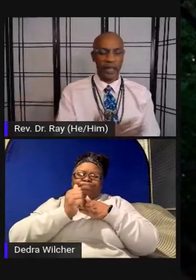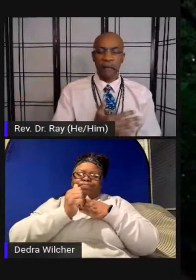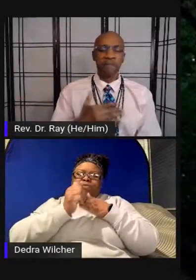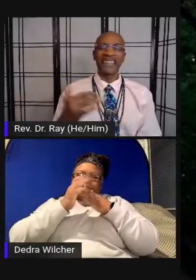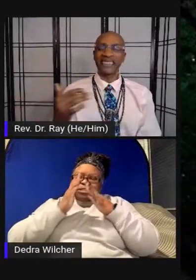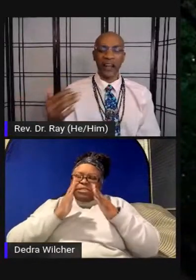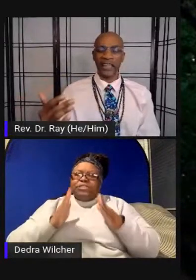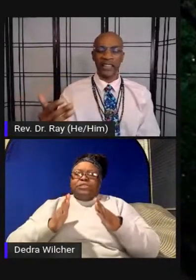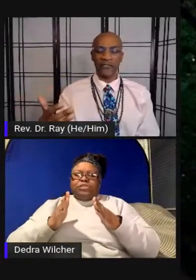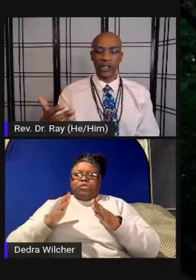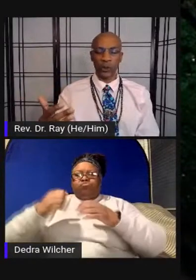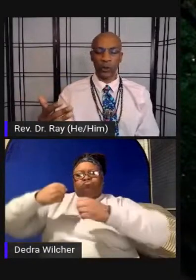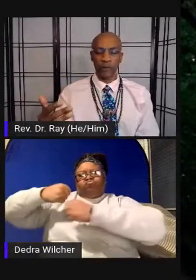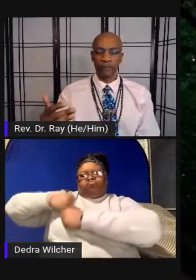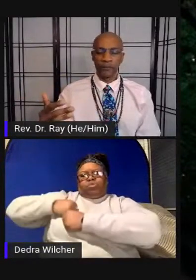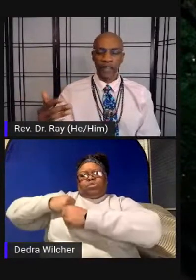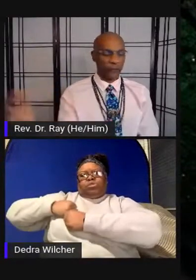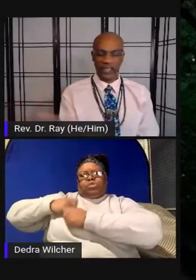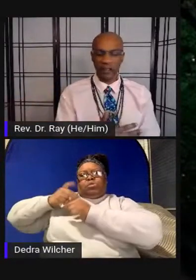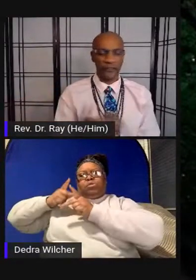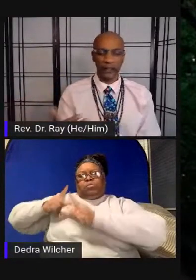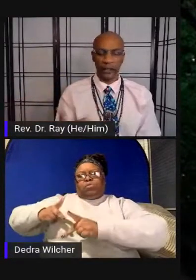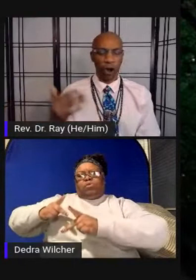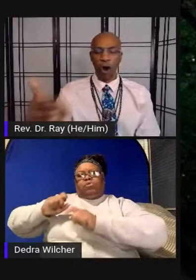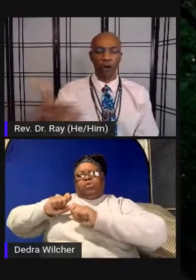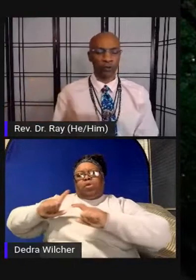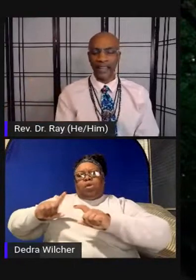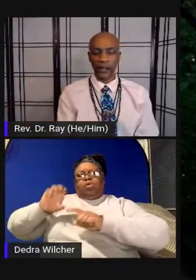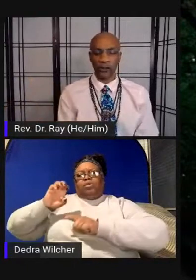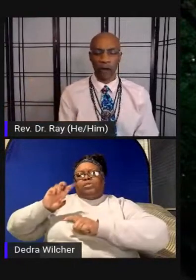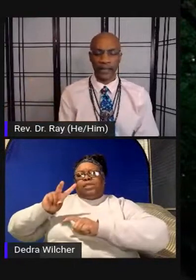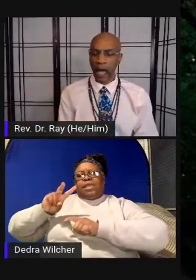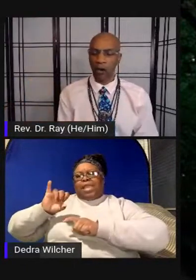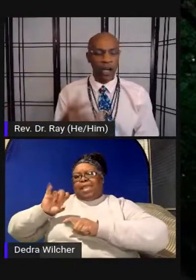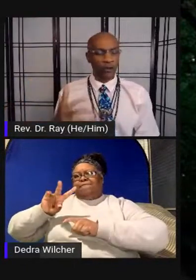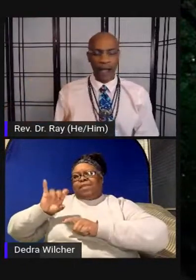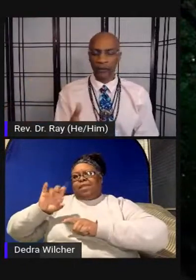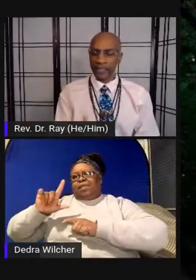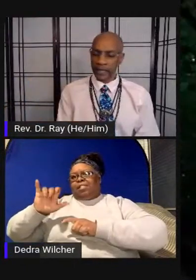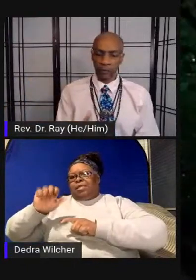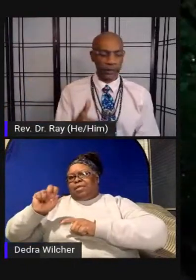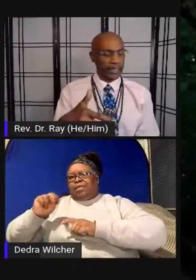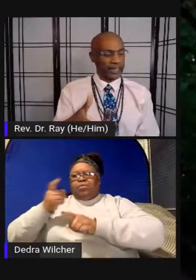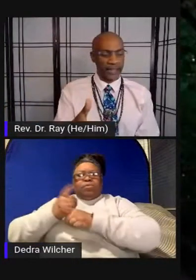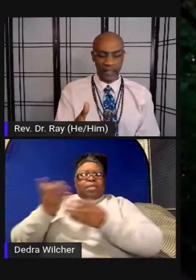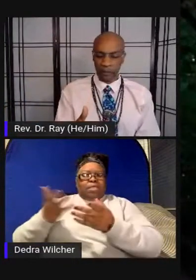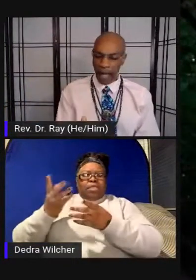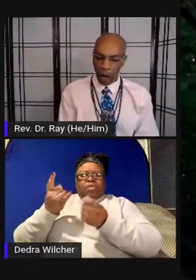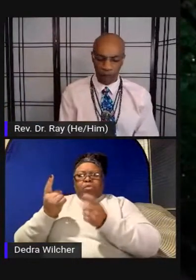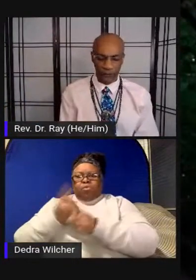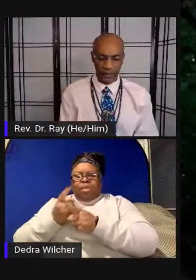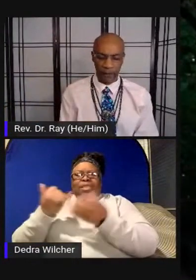every military individual, every civilian, all right here and right now, grounded deeply,